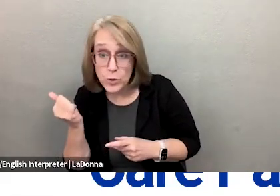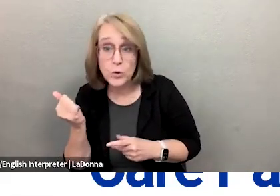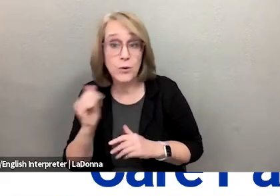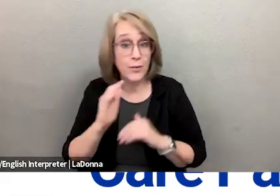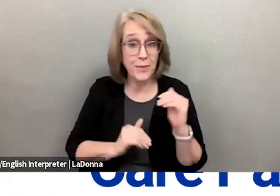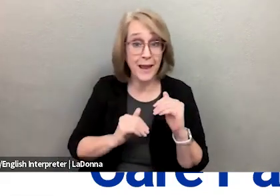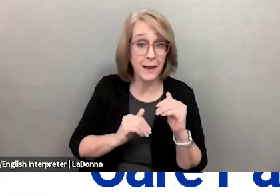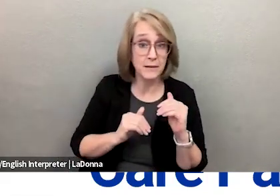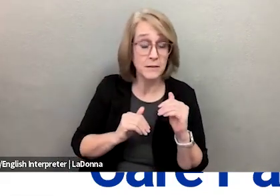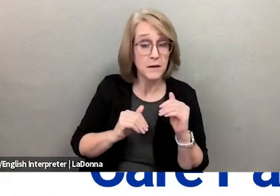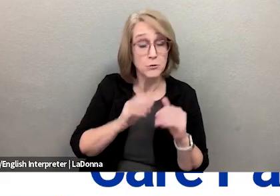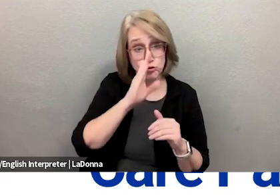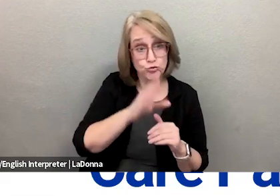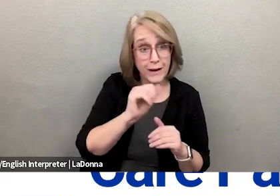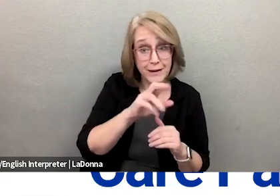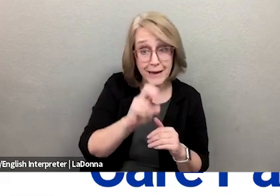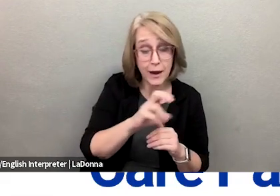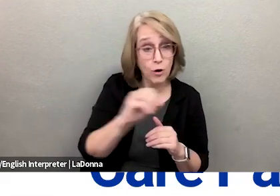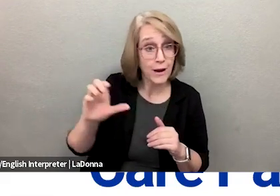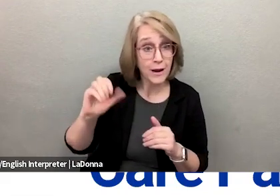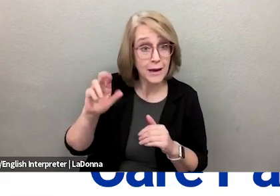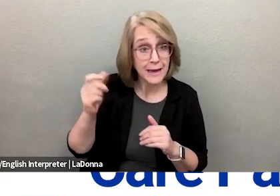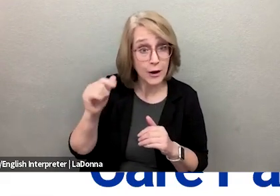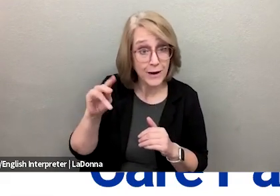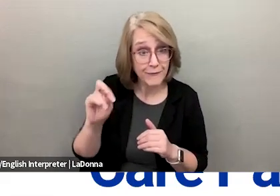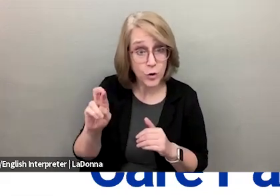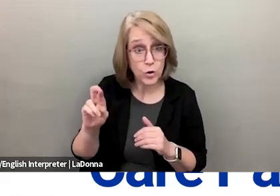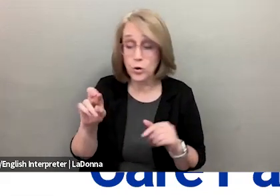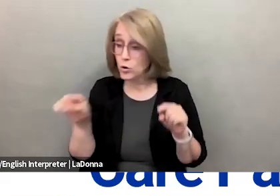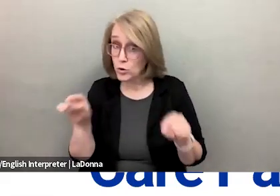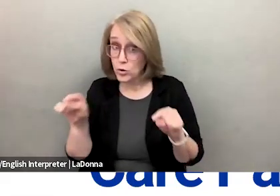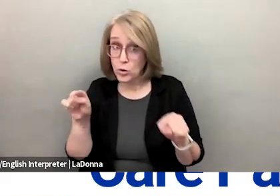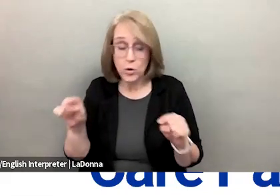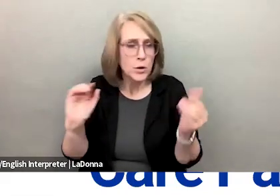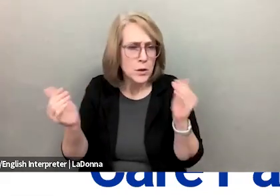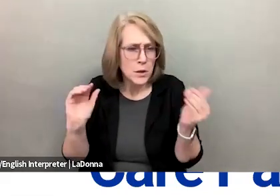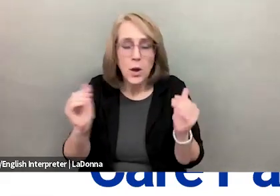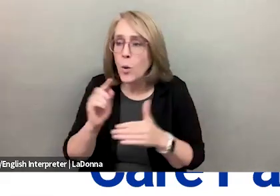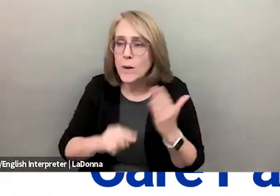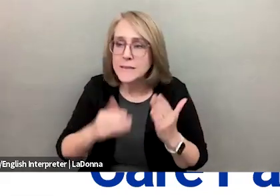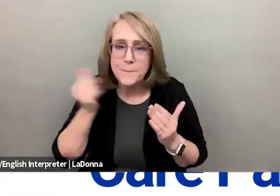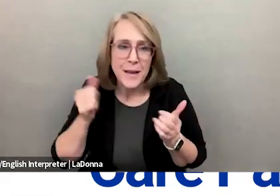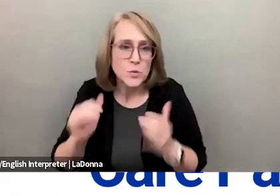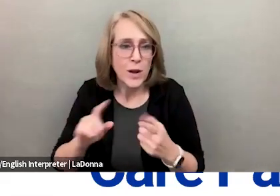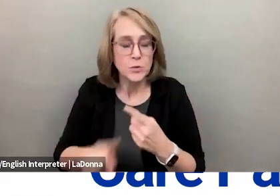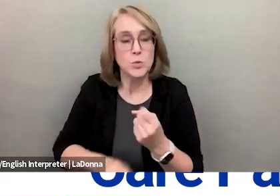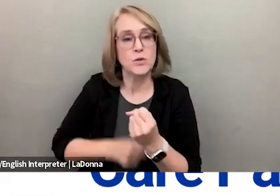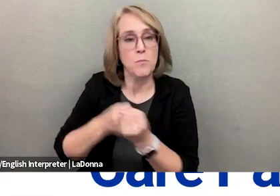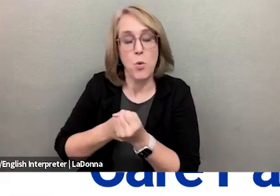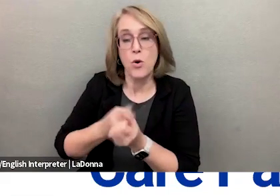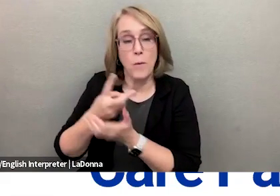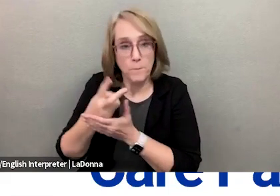books, so to speak, what are the ways in which that system can be better strengthened? And what are the best ways in which we can support both